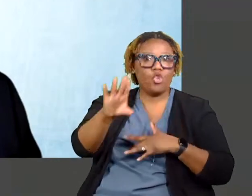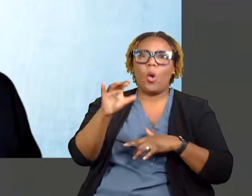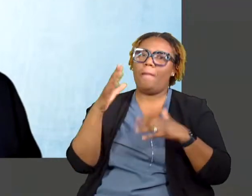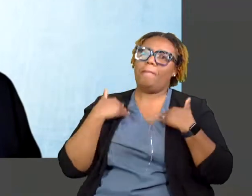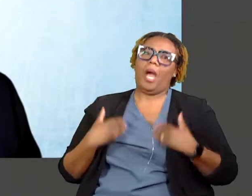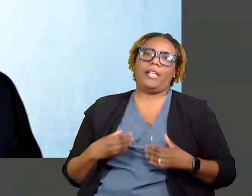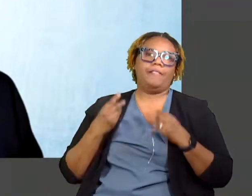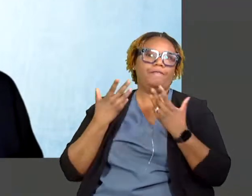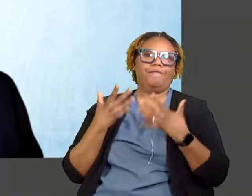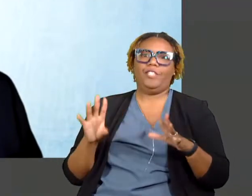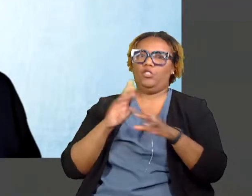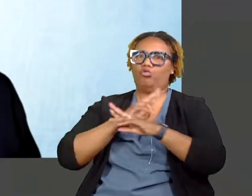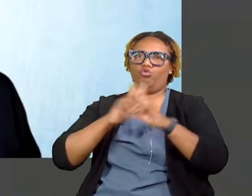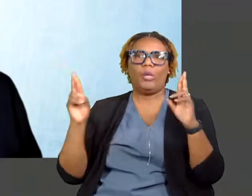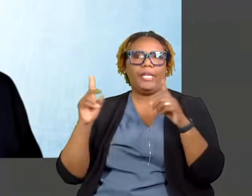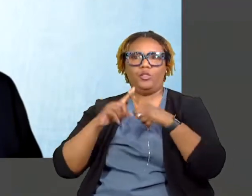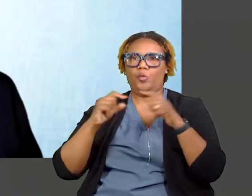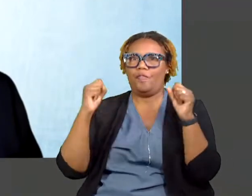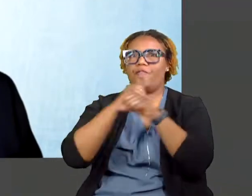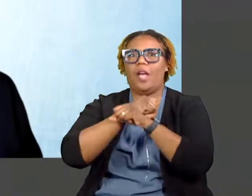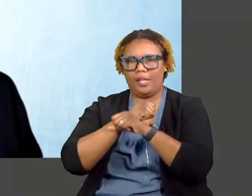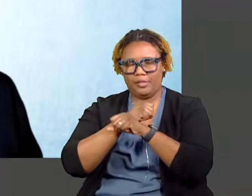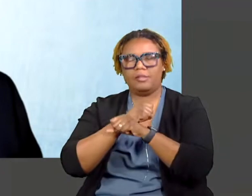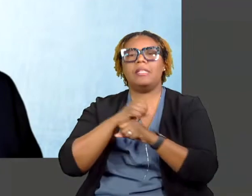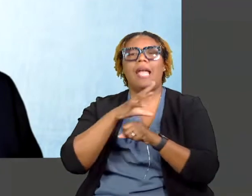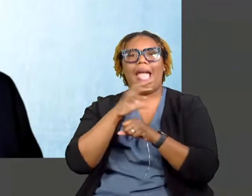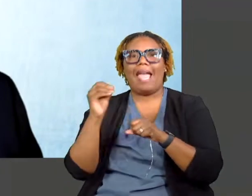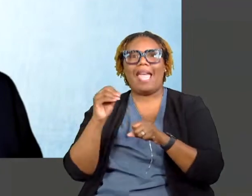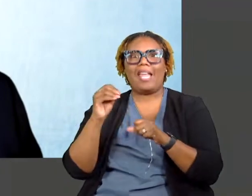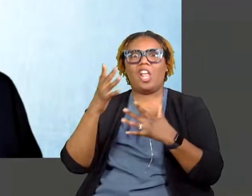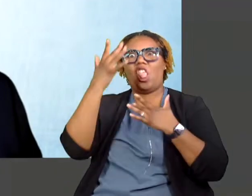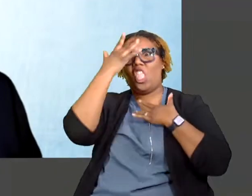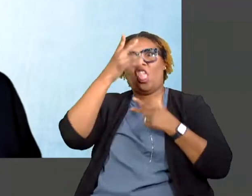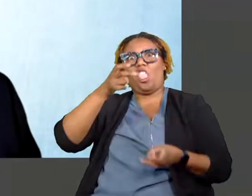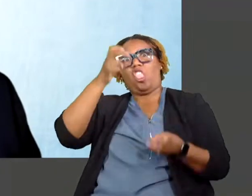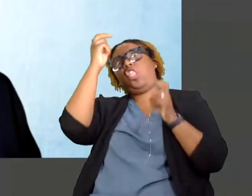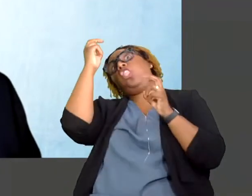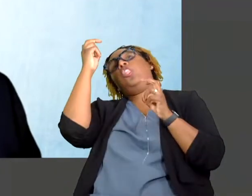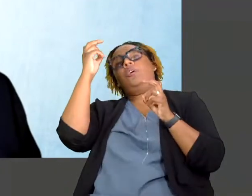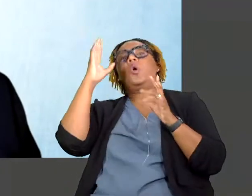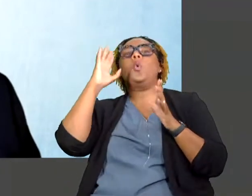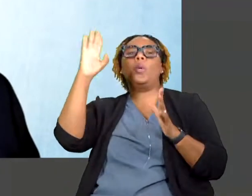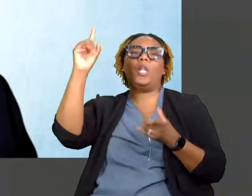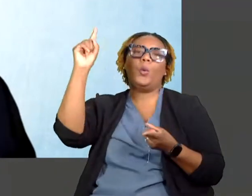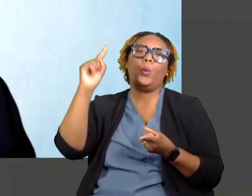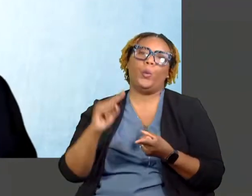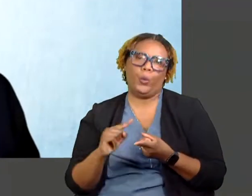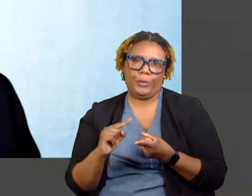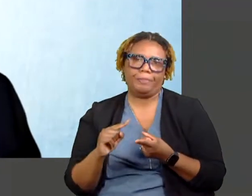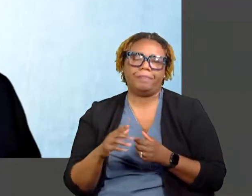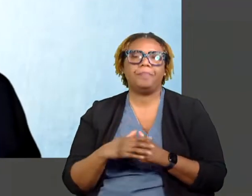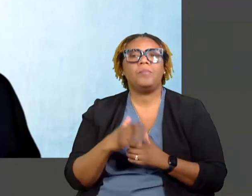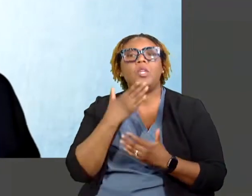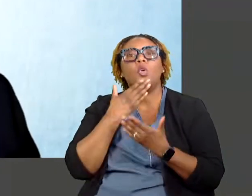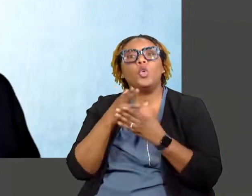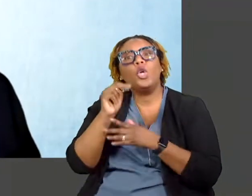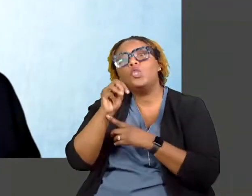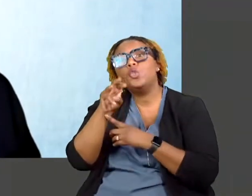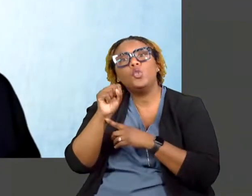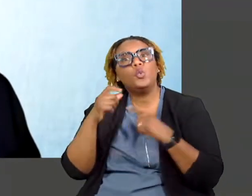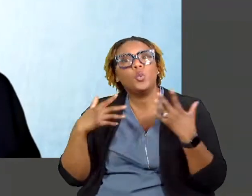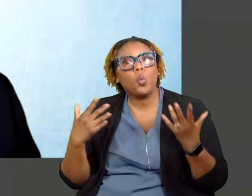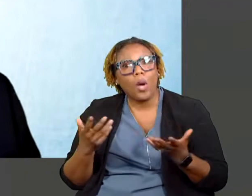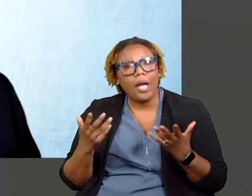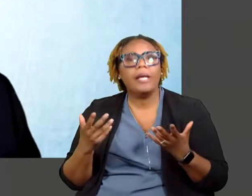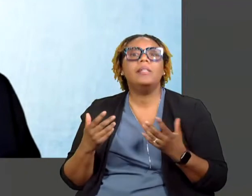off infection and reducing the negative effect of that virus on our health. The good news here is that this preparedness system